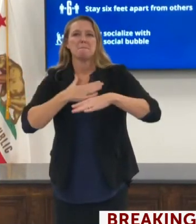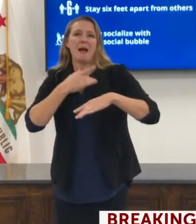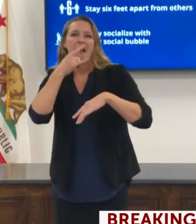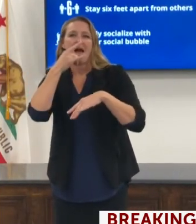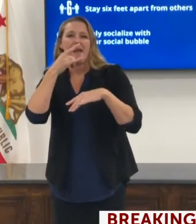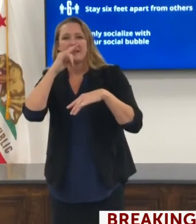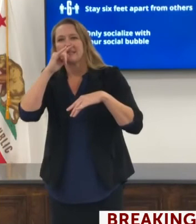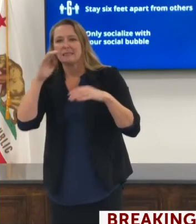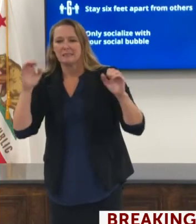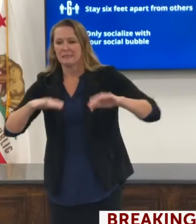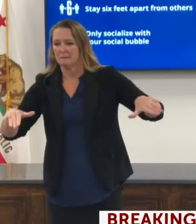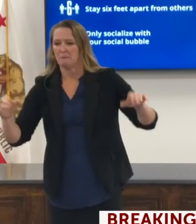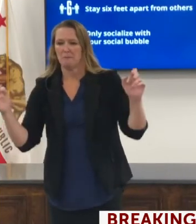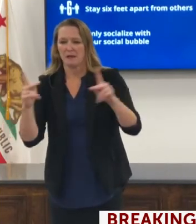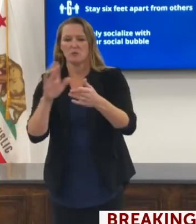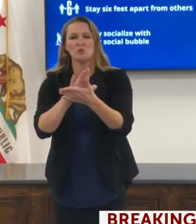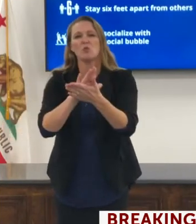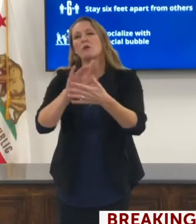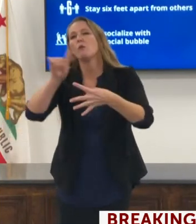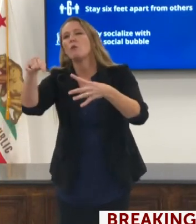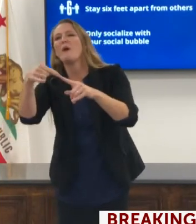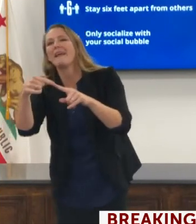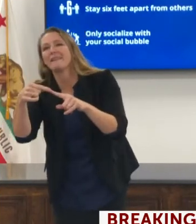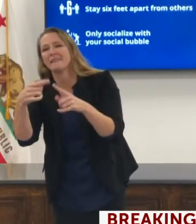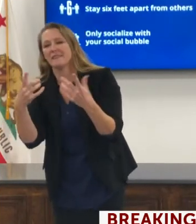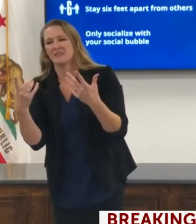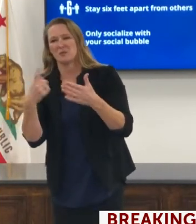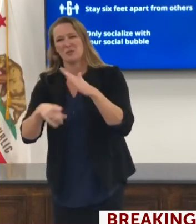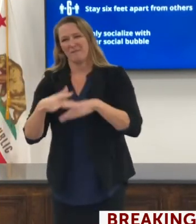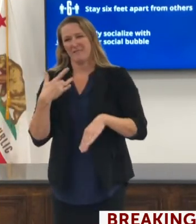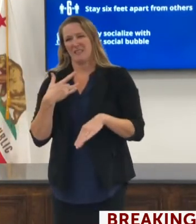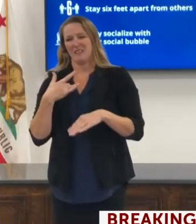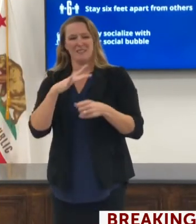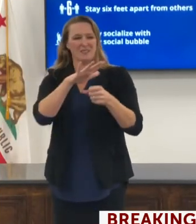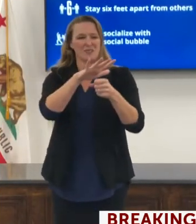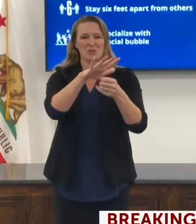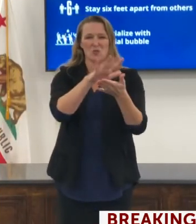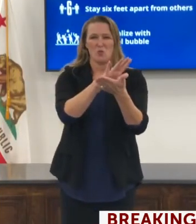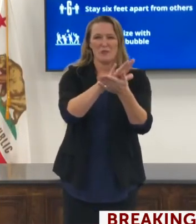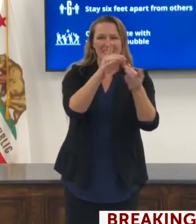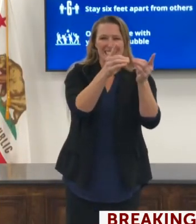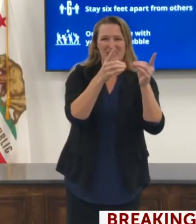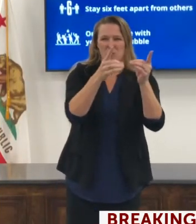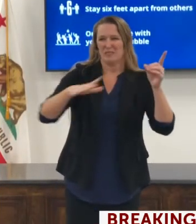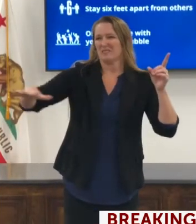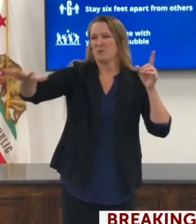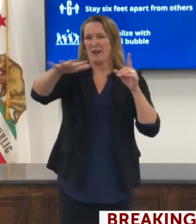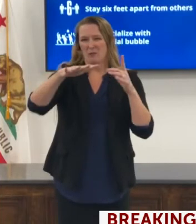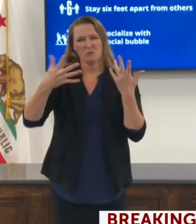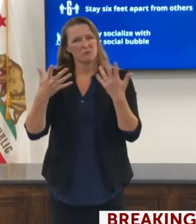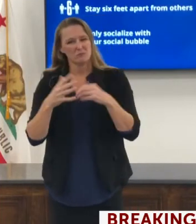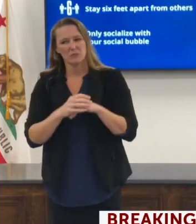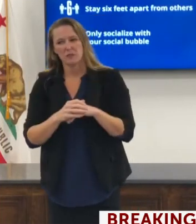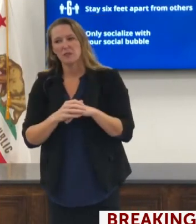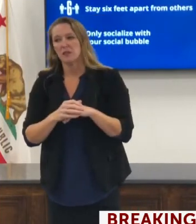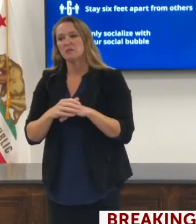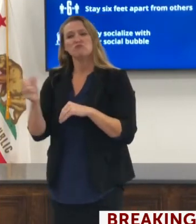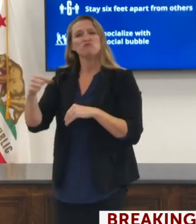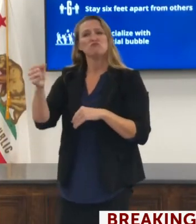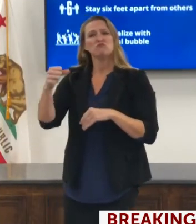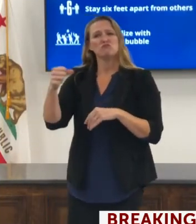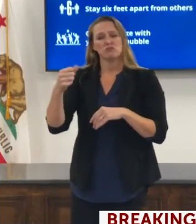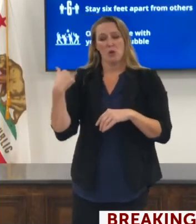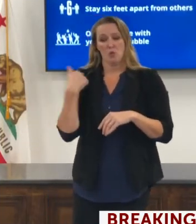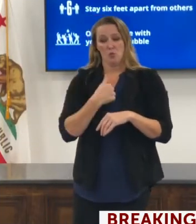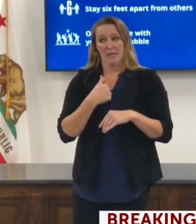of what potentially could happen in school districts around the county? Sure. I think as we continue to be safe as a community and drive